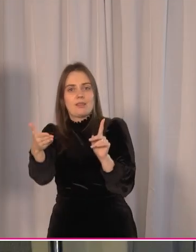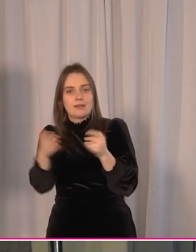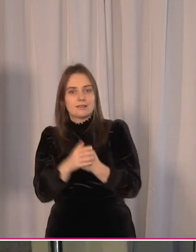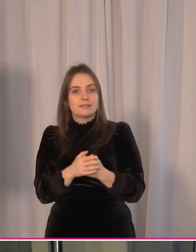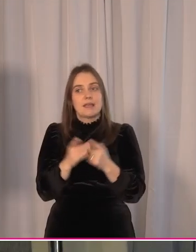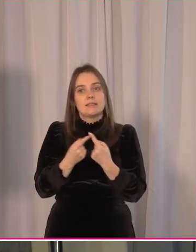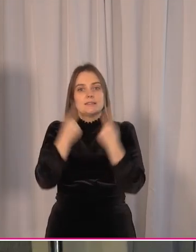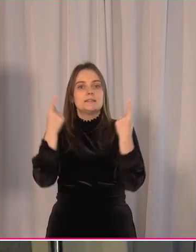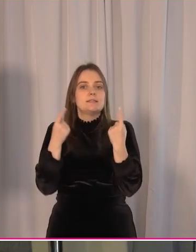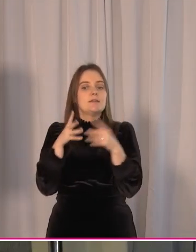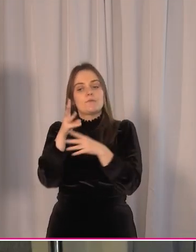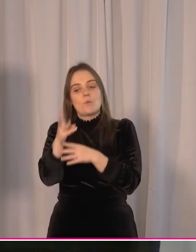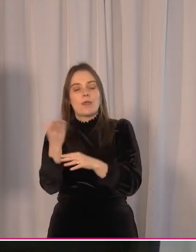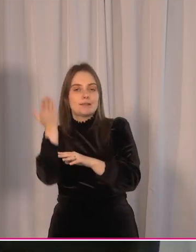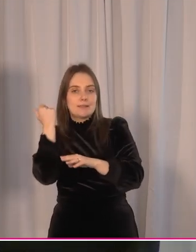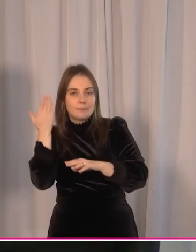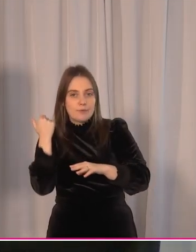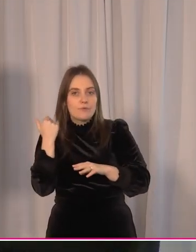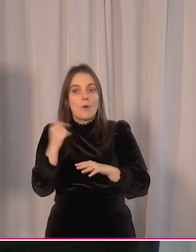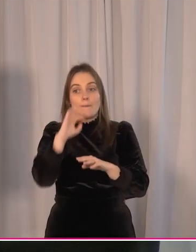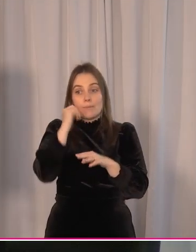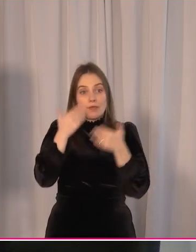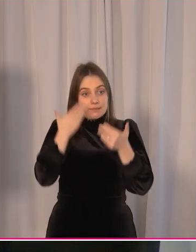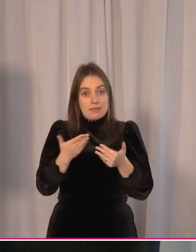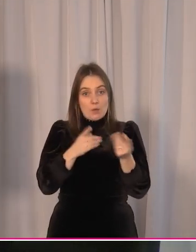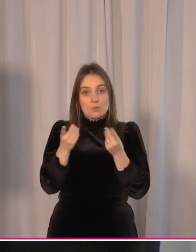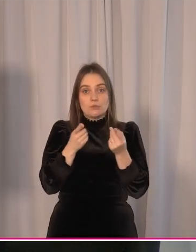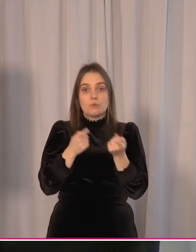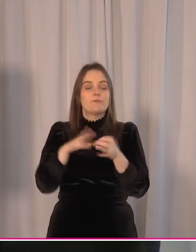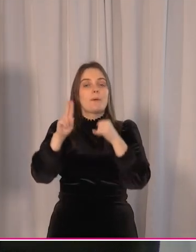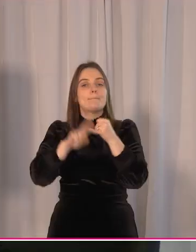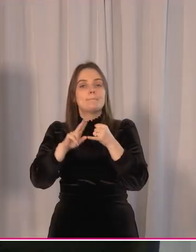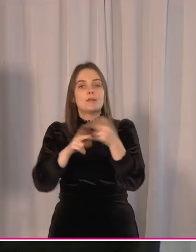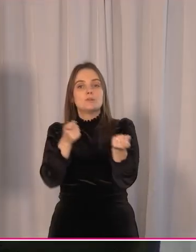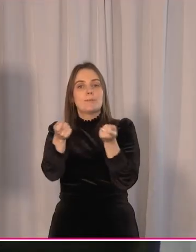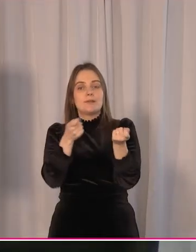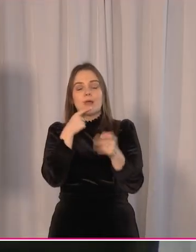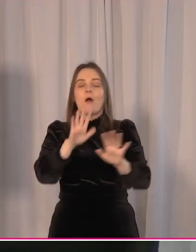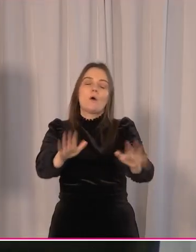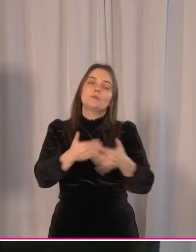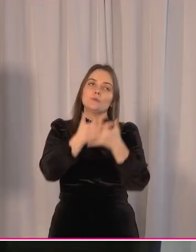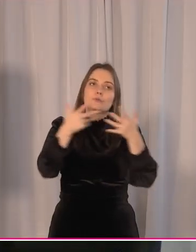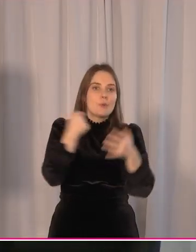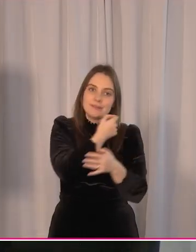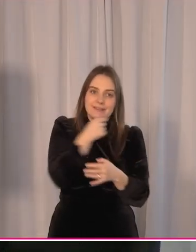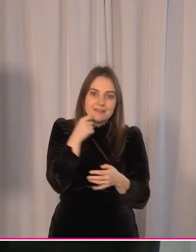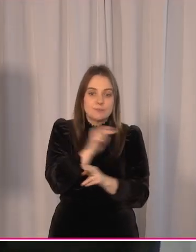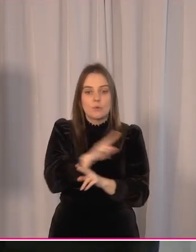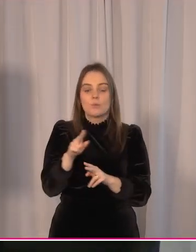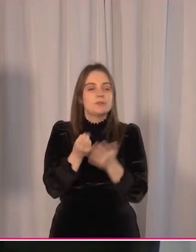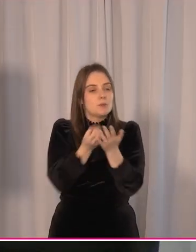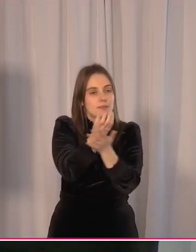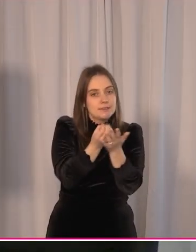subversive ways than has been done in the past, because we do it for menstrual management and we say it'll be so much easier. And we don't talk about